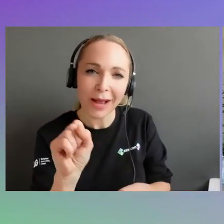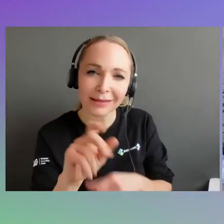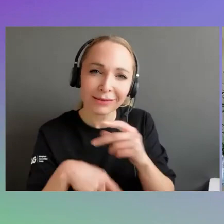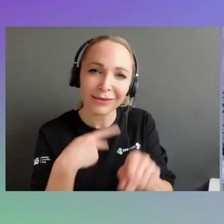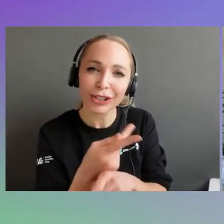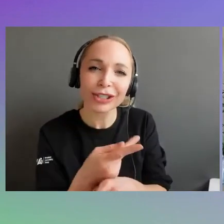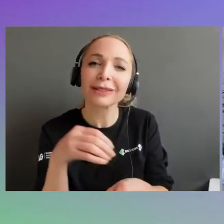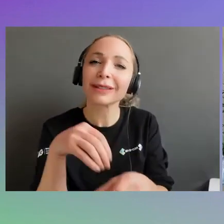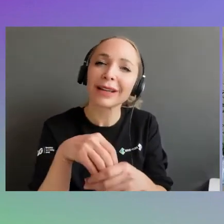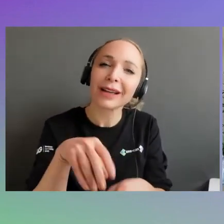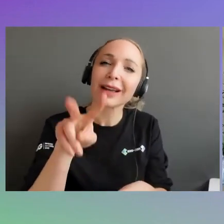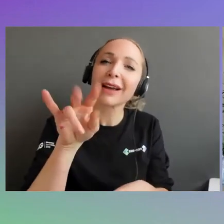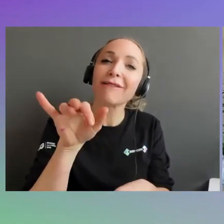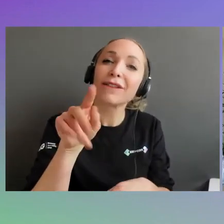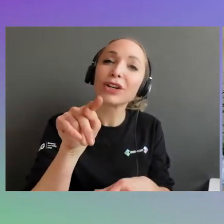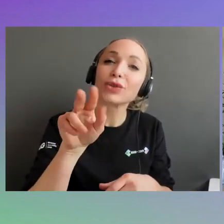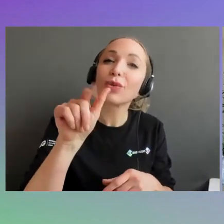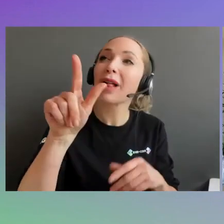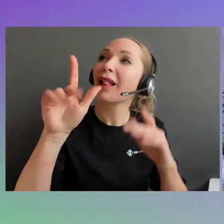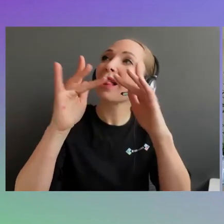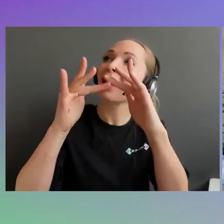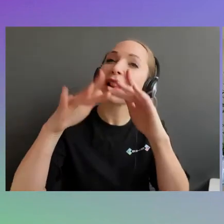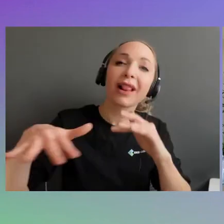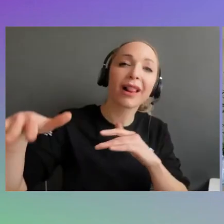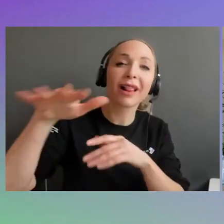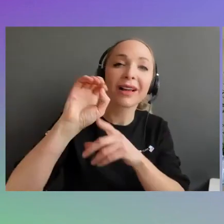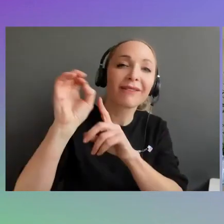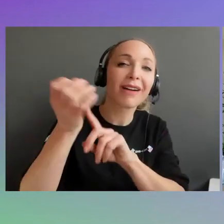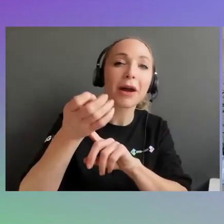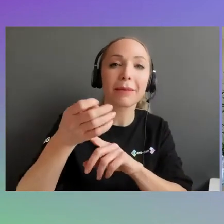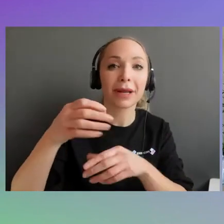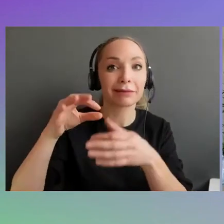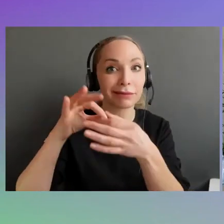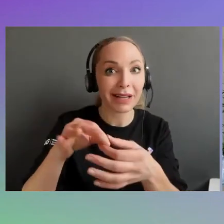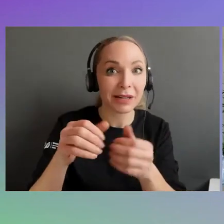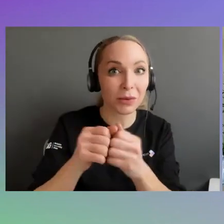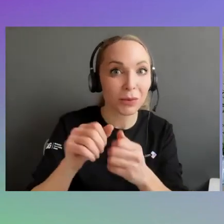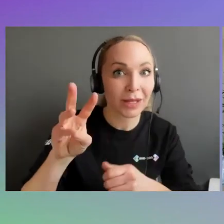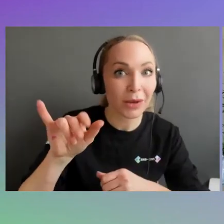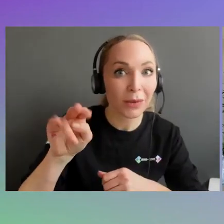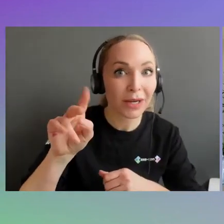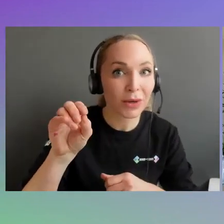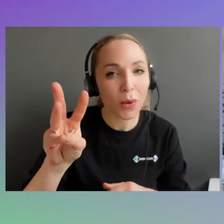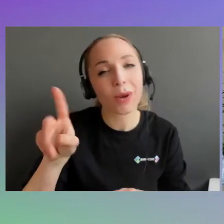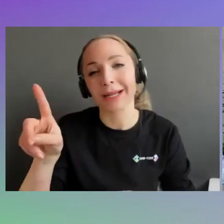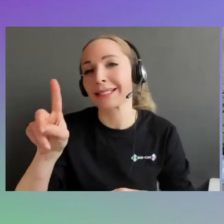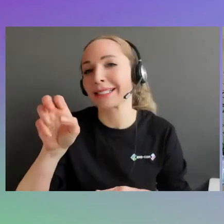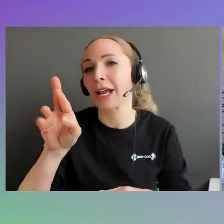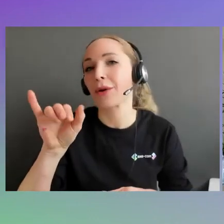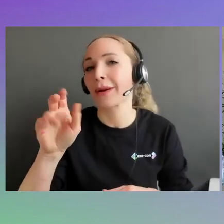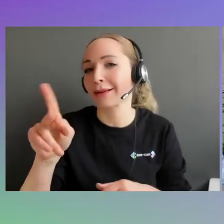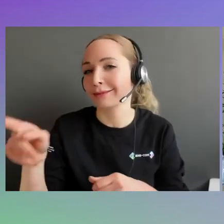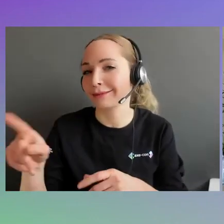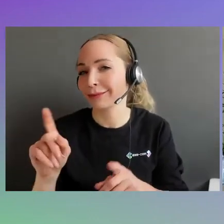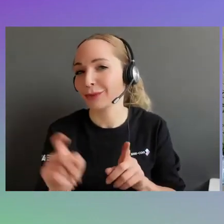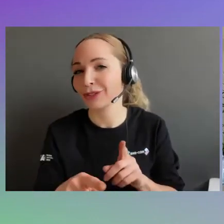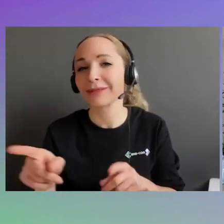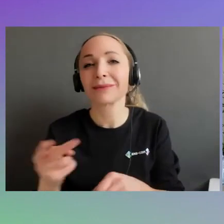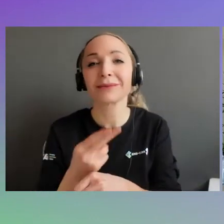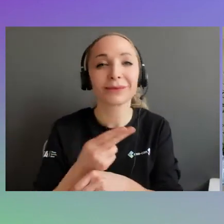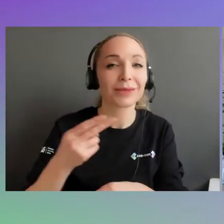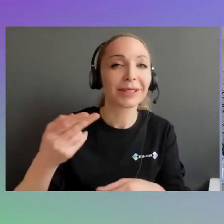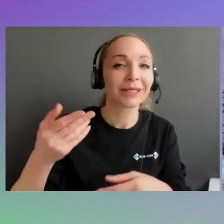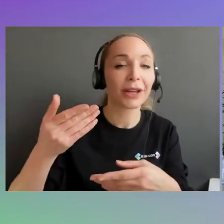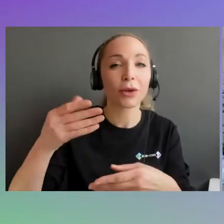a virtual environment on Windows? So I'm guessing Derek is asking this question, and they're using a Windows machine